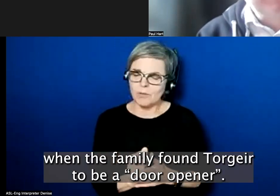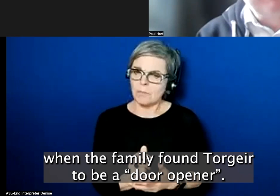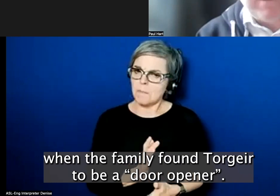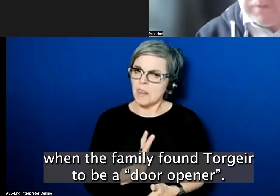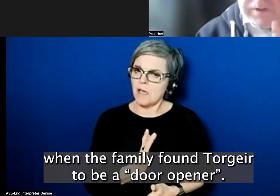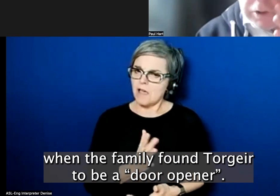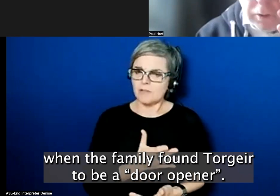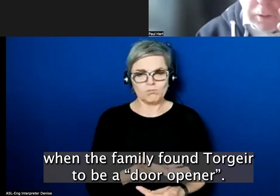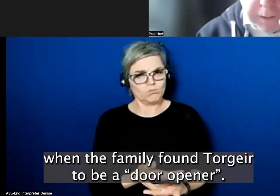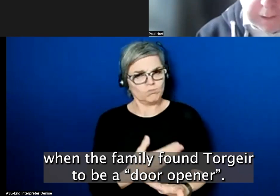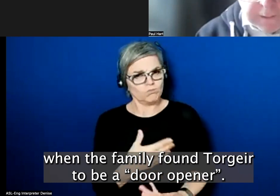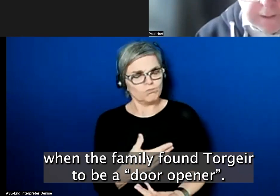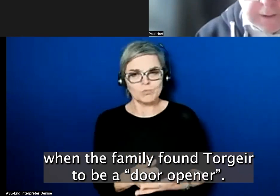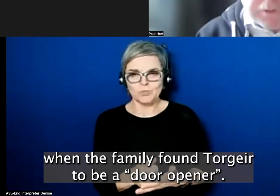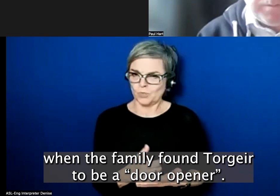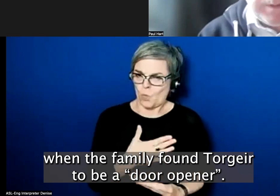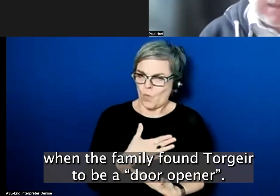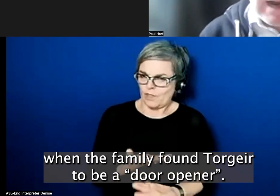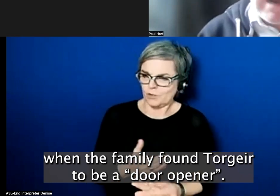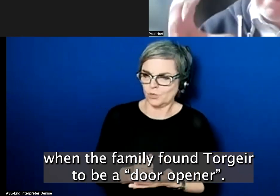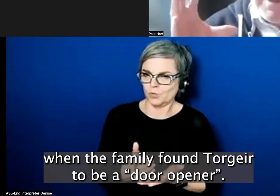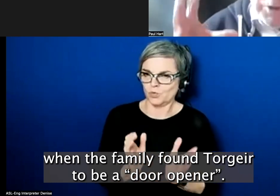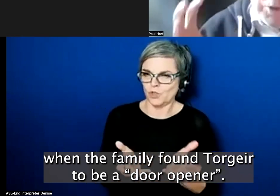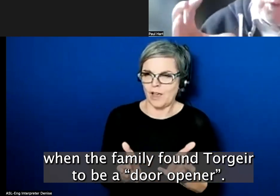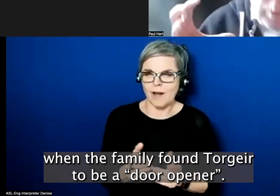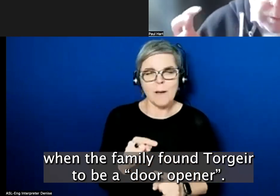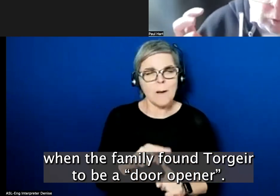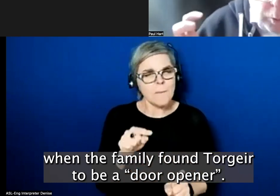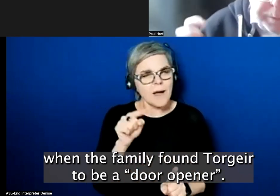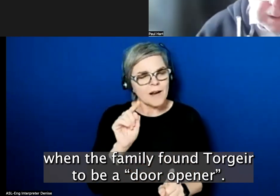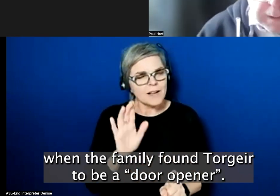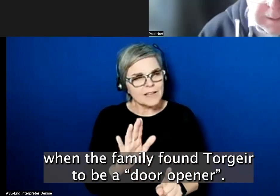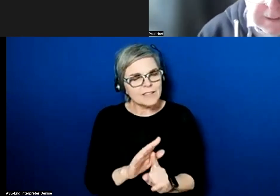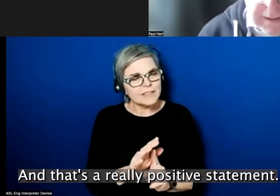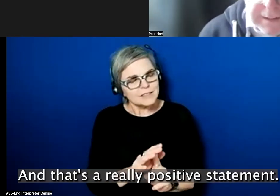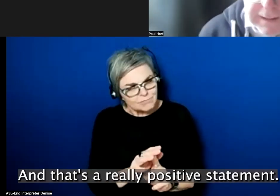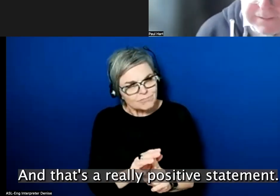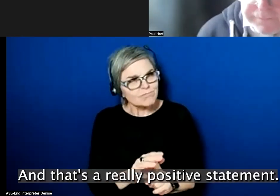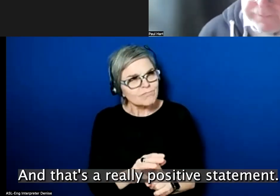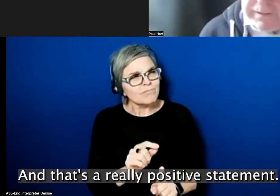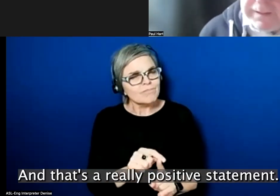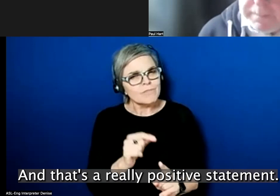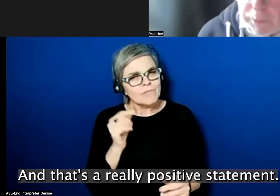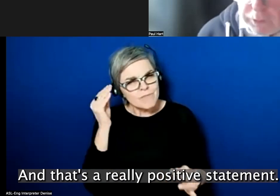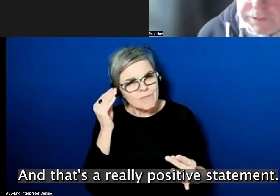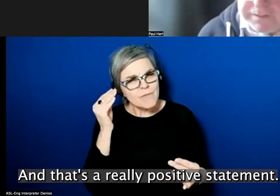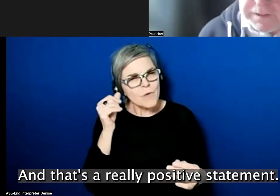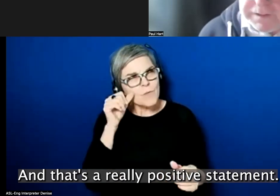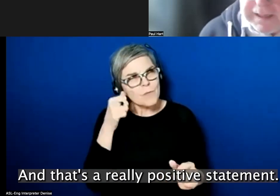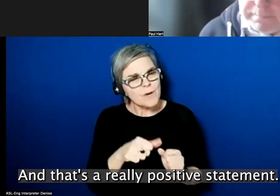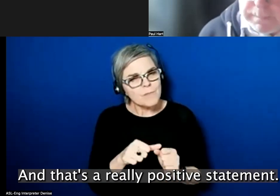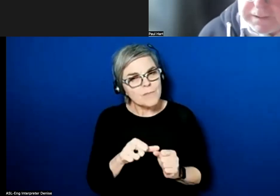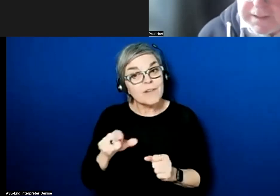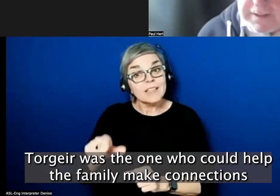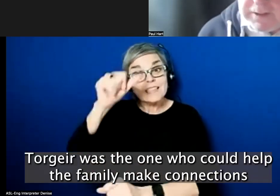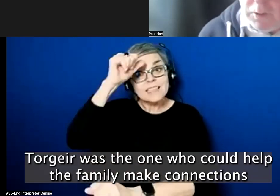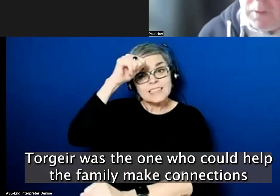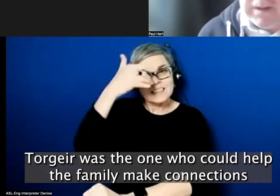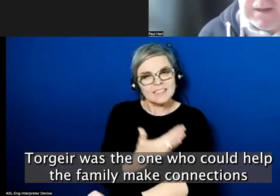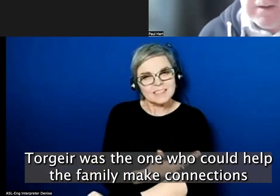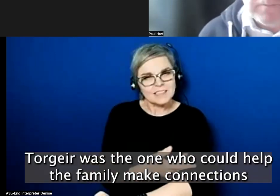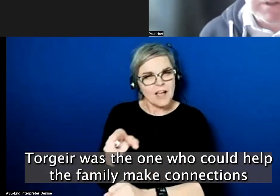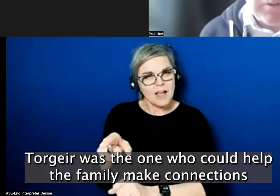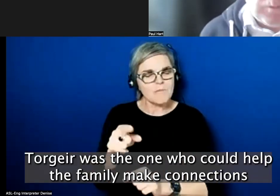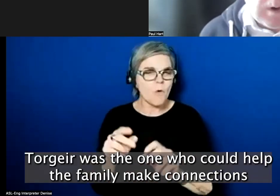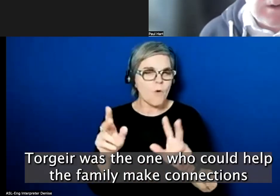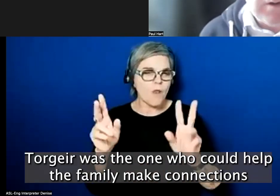family found Torgeir to be a door opener. And that's a really positive statement. Tor